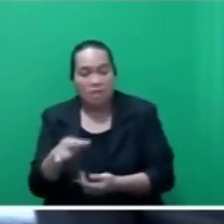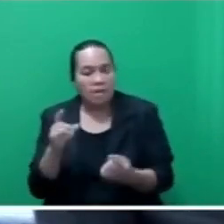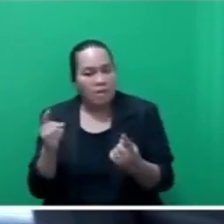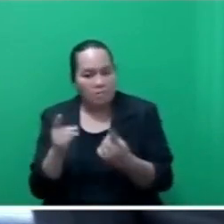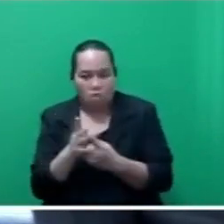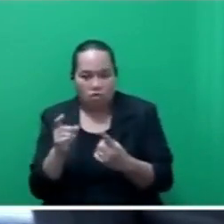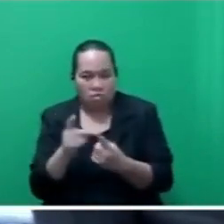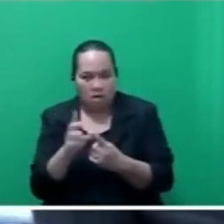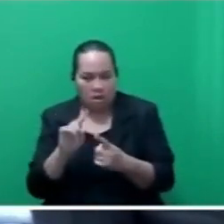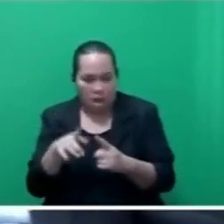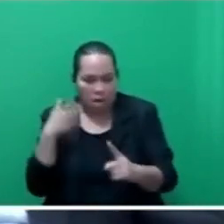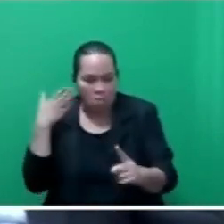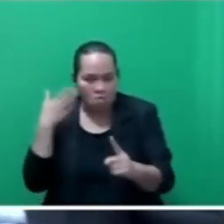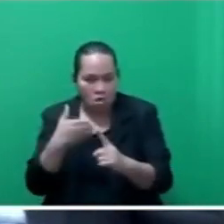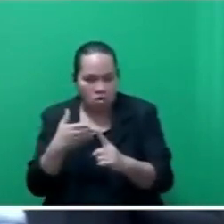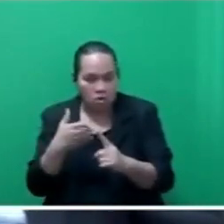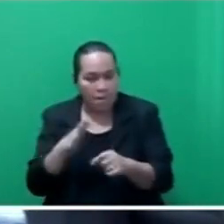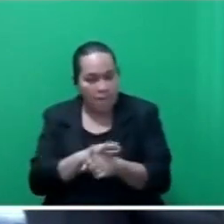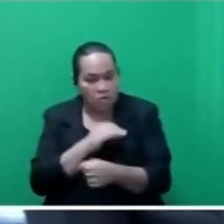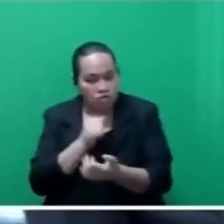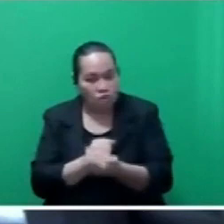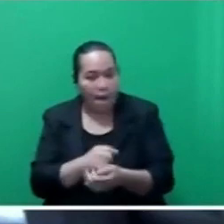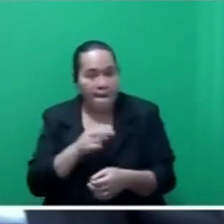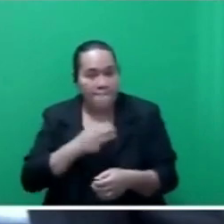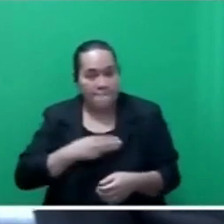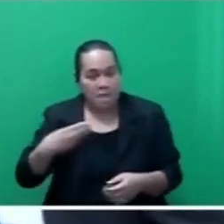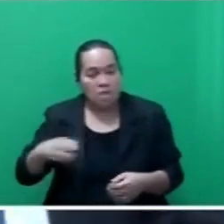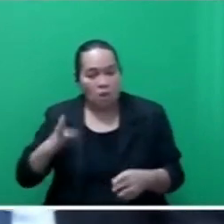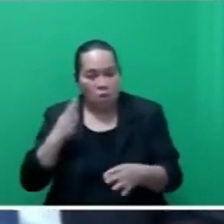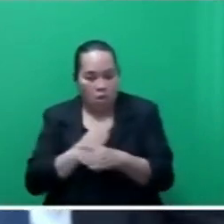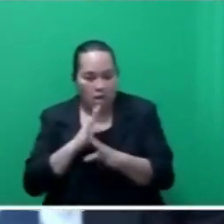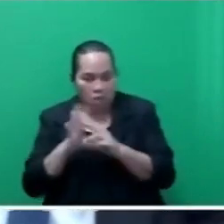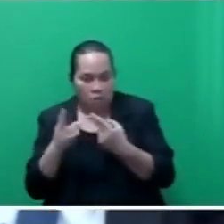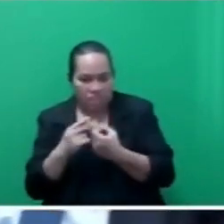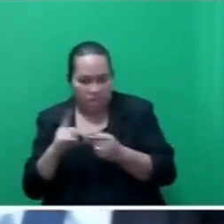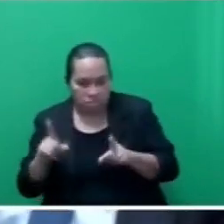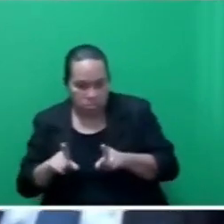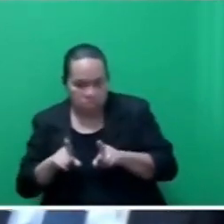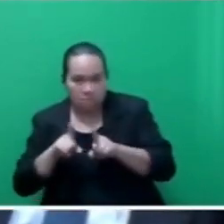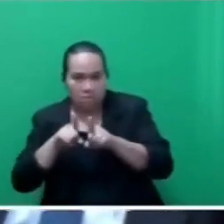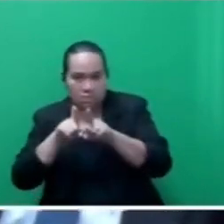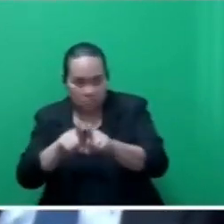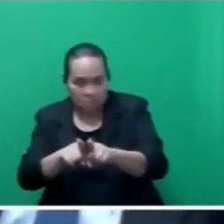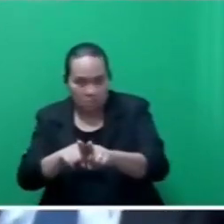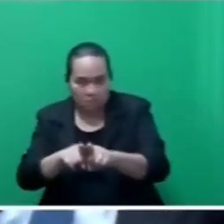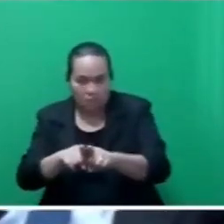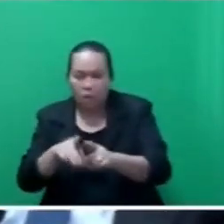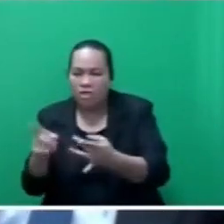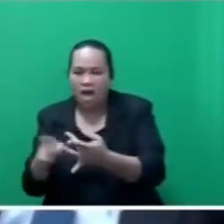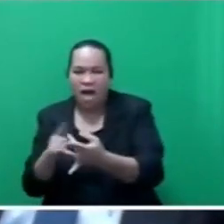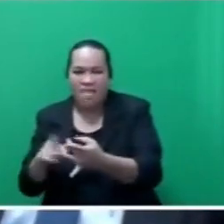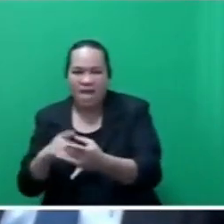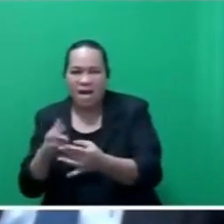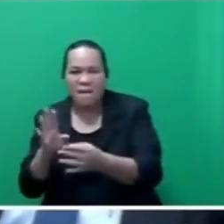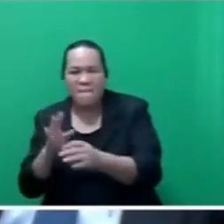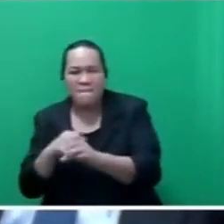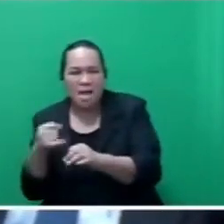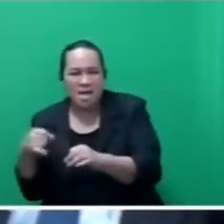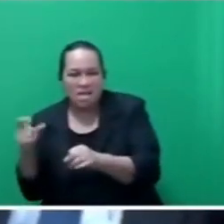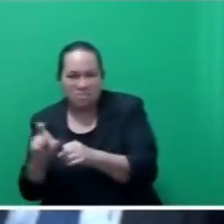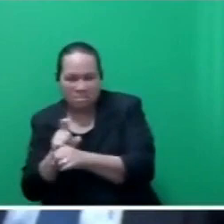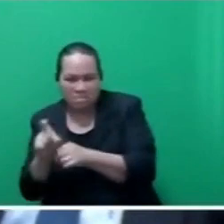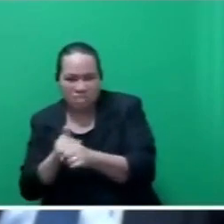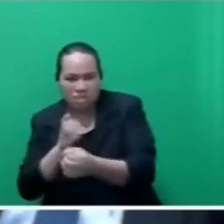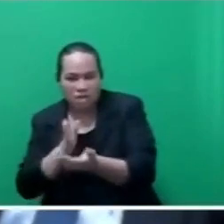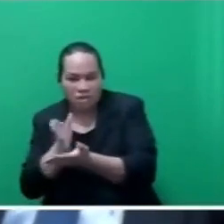the approach to ensure that the ministry works in tandem with the biomedical services provider. We can hold